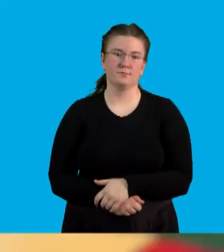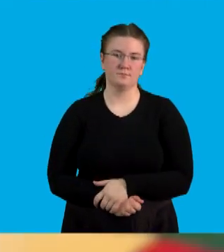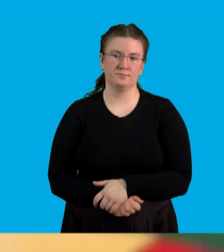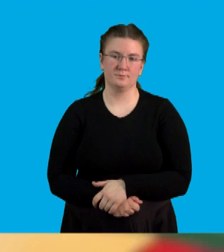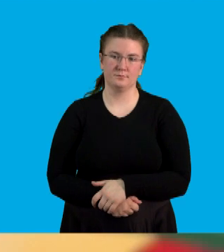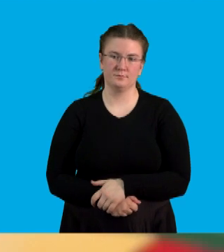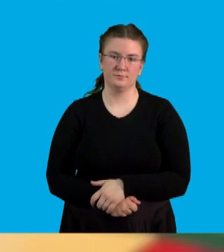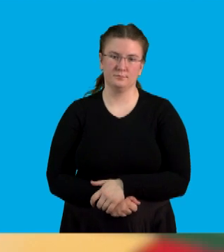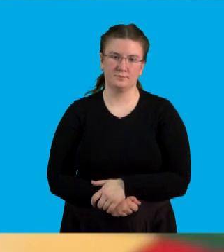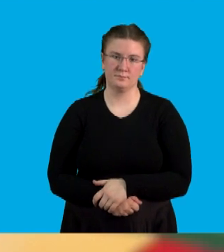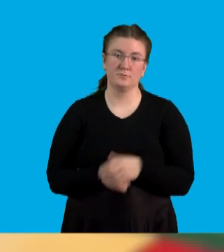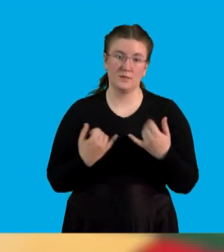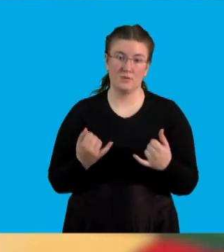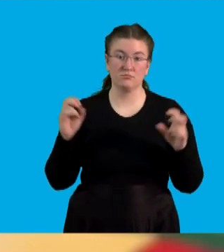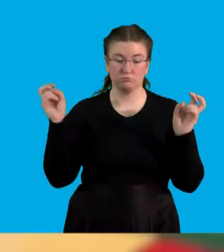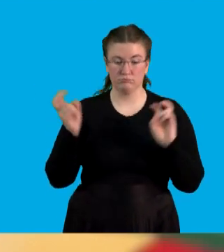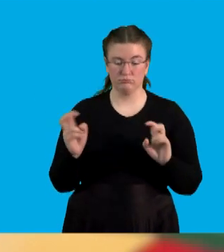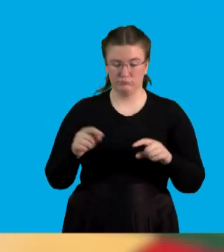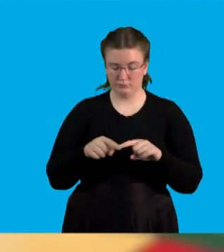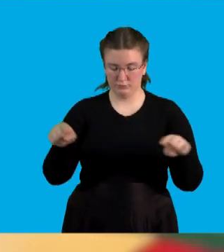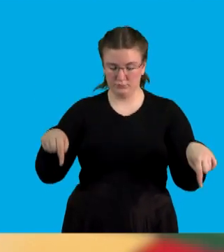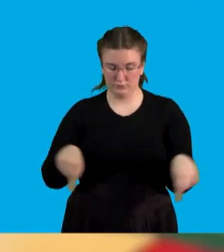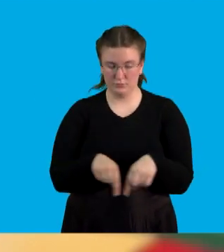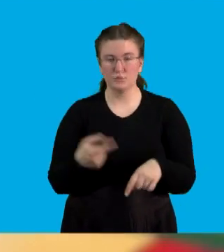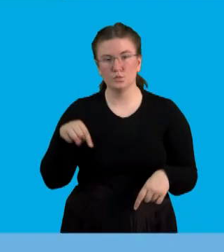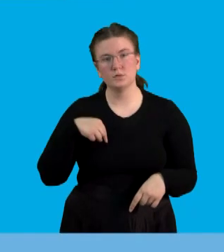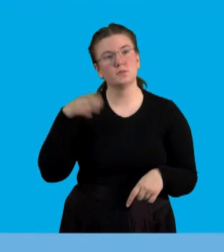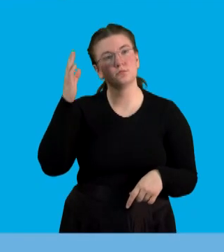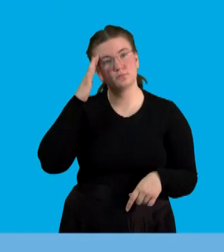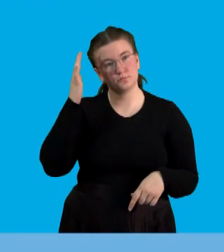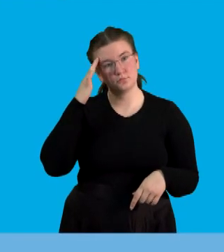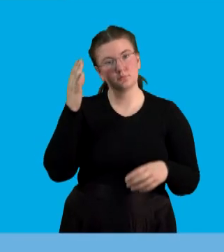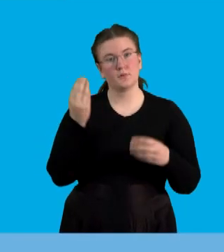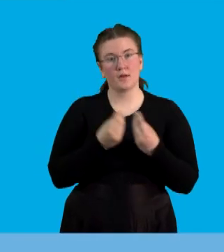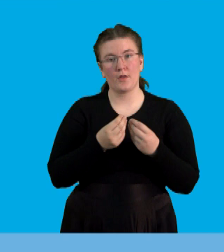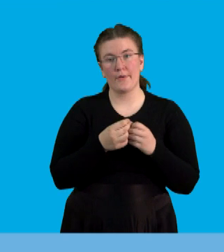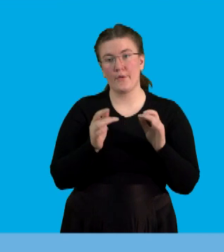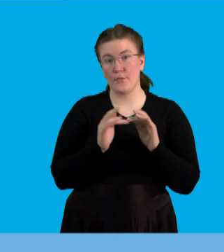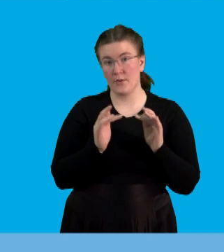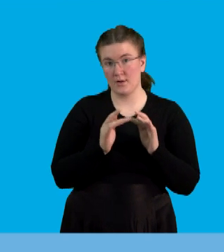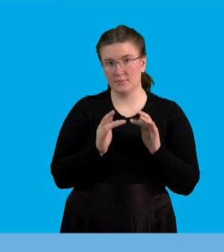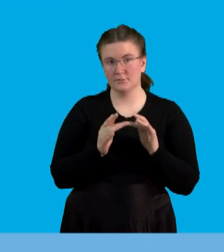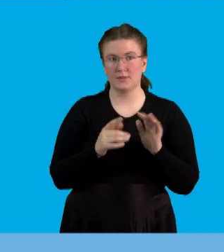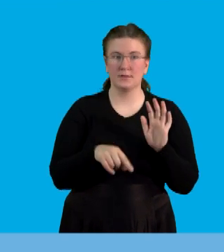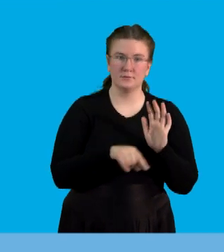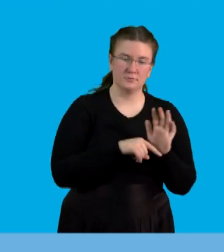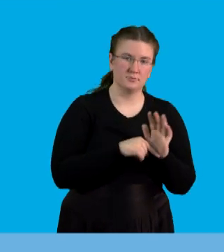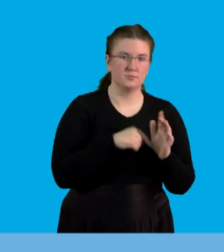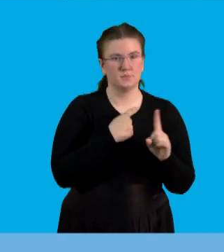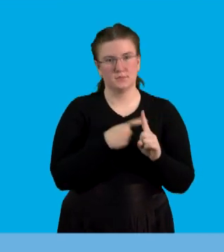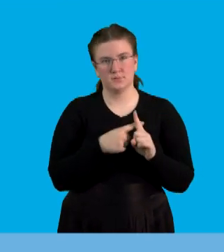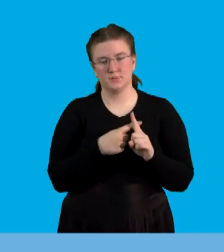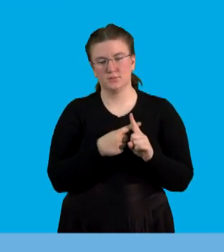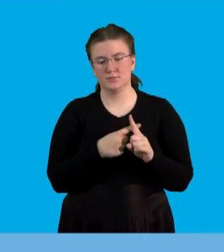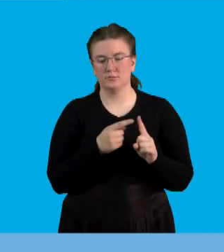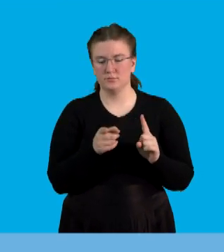other. Now, in an electrical circuit, again, we also know that what is connecting the terminals, the negative terminal and the